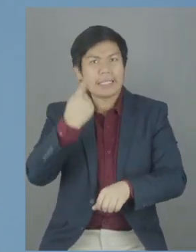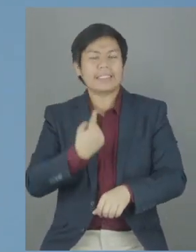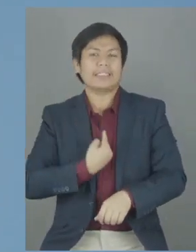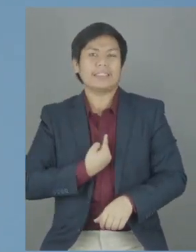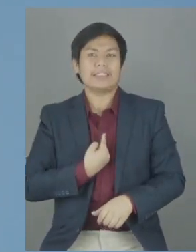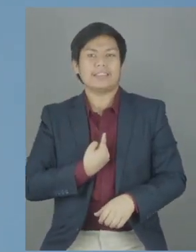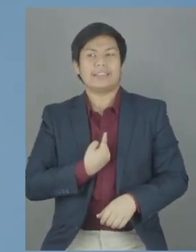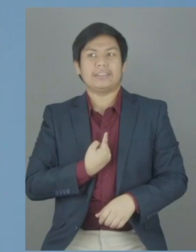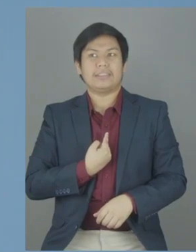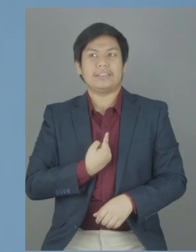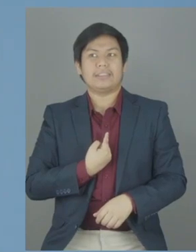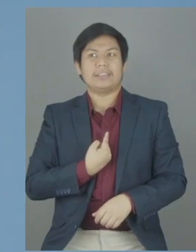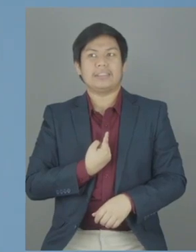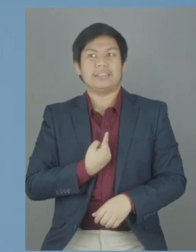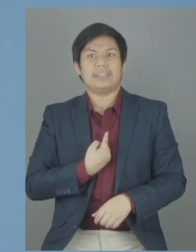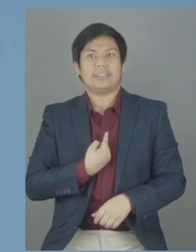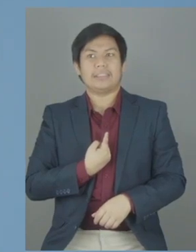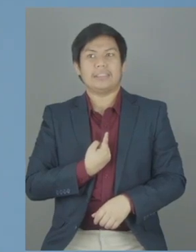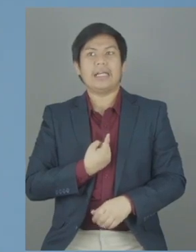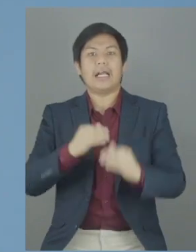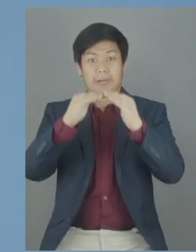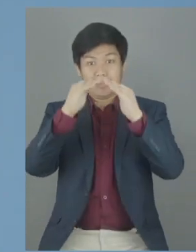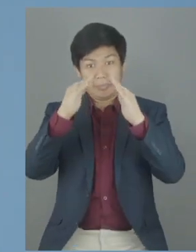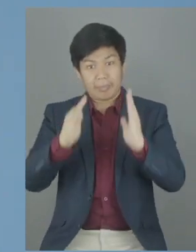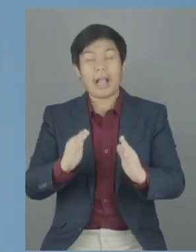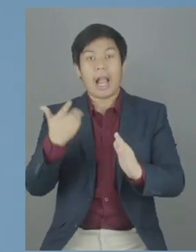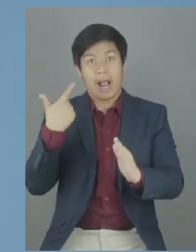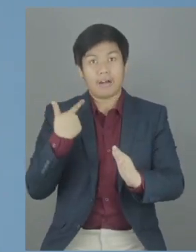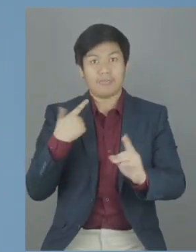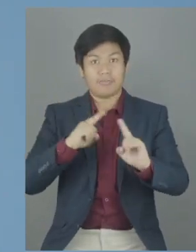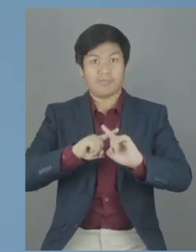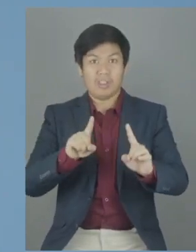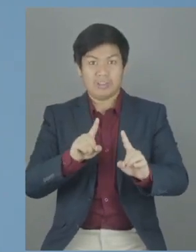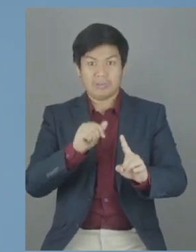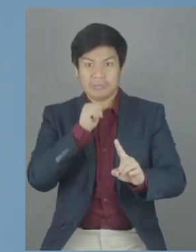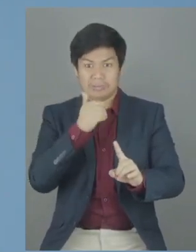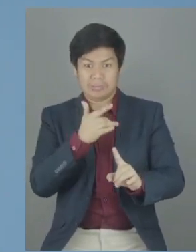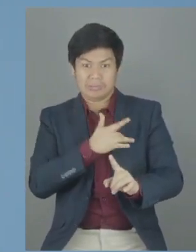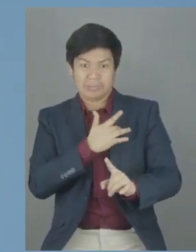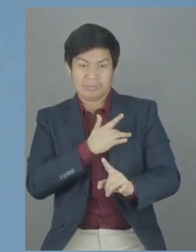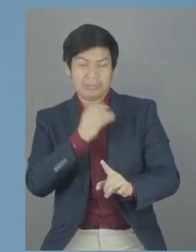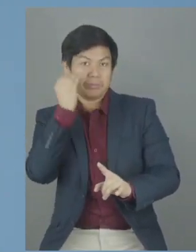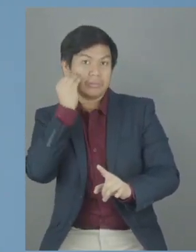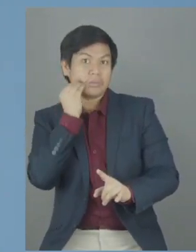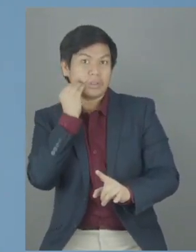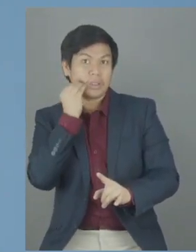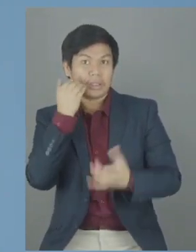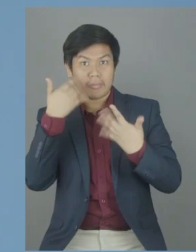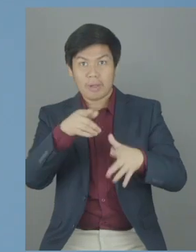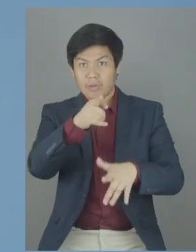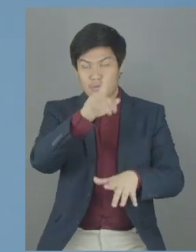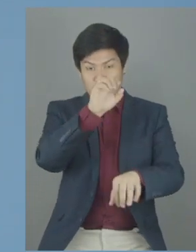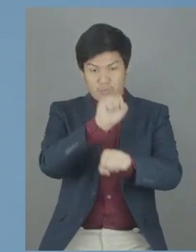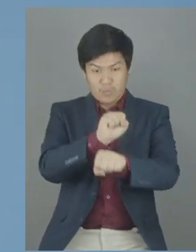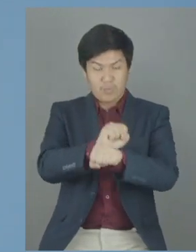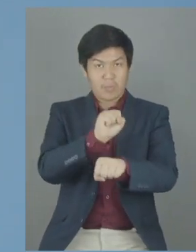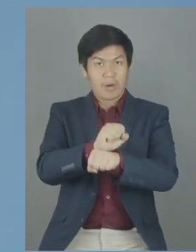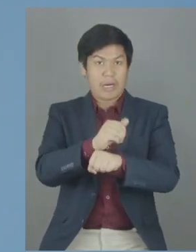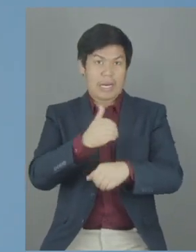You have a shelter, but you don't feel at home. And then you become a young adult, or if you're a young adult right